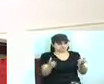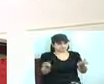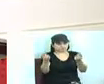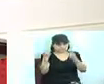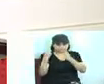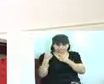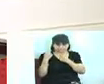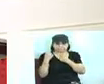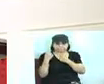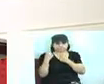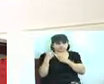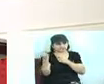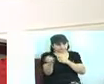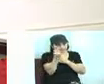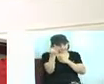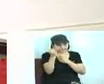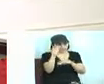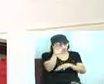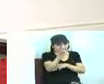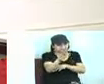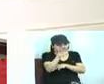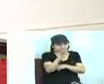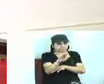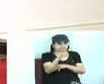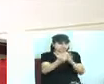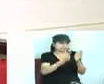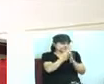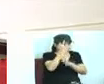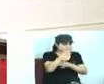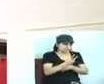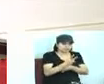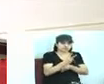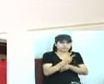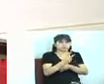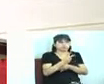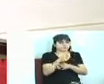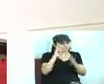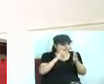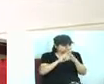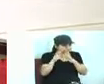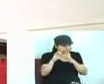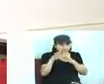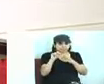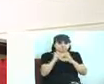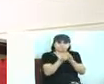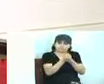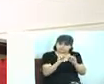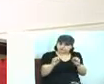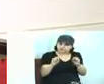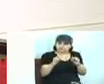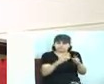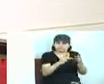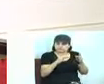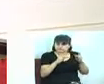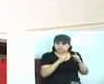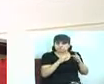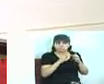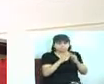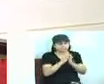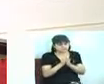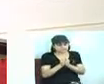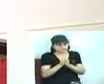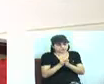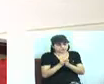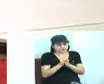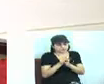Room on Saturday afternoon for about an hour and a half. We do encourage you to check it out. It's a safe space, a space just to kind of pray and